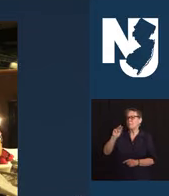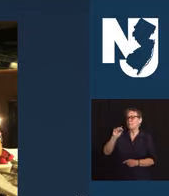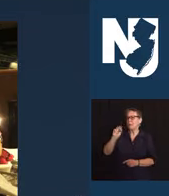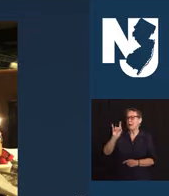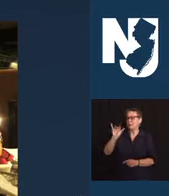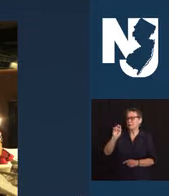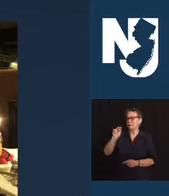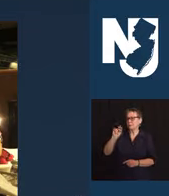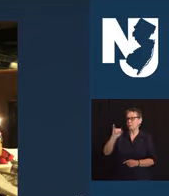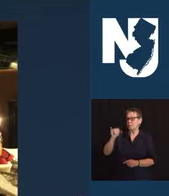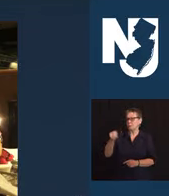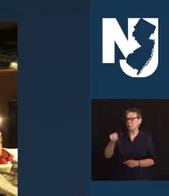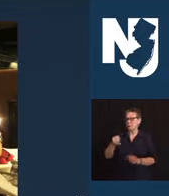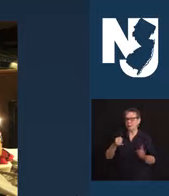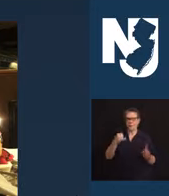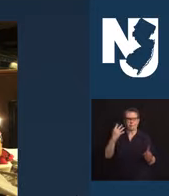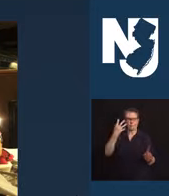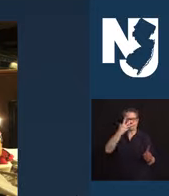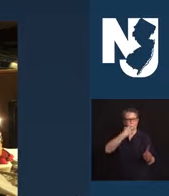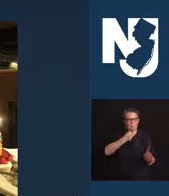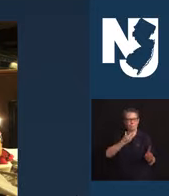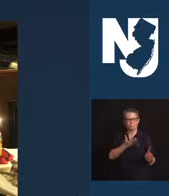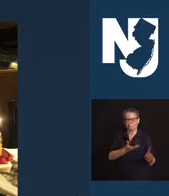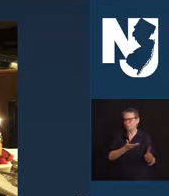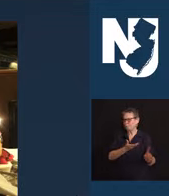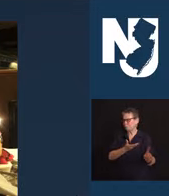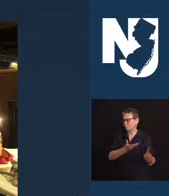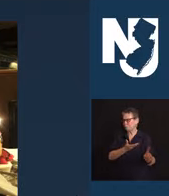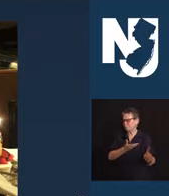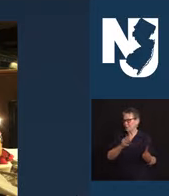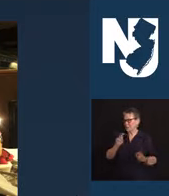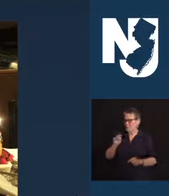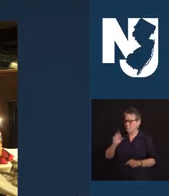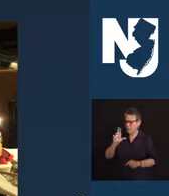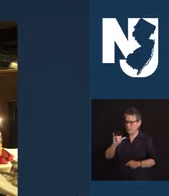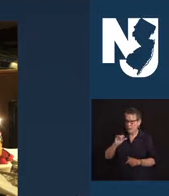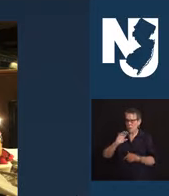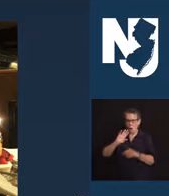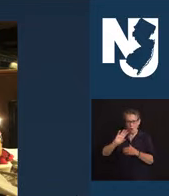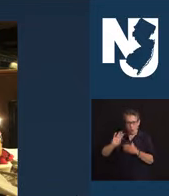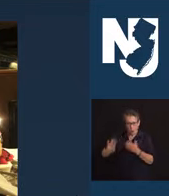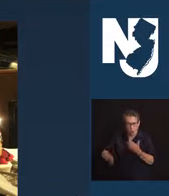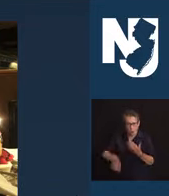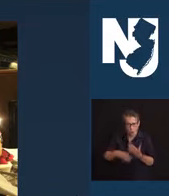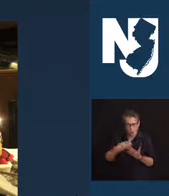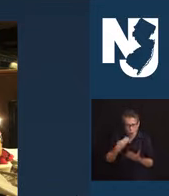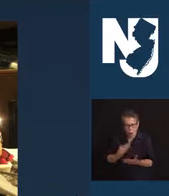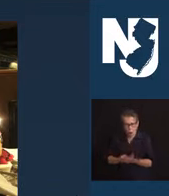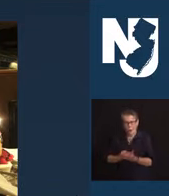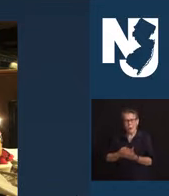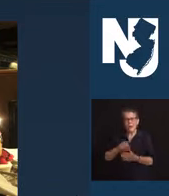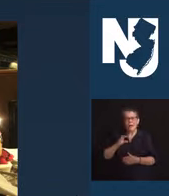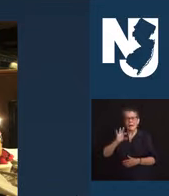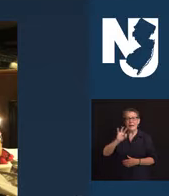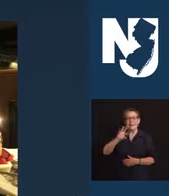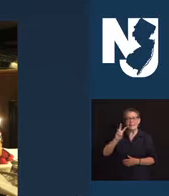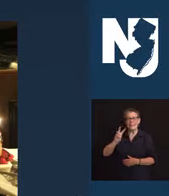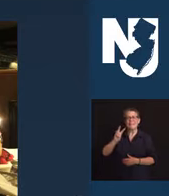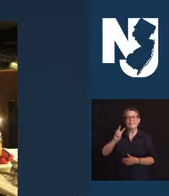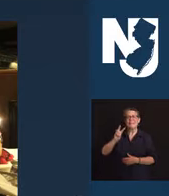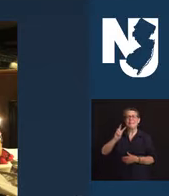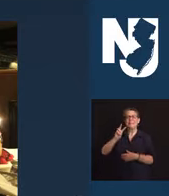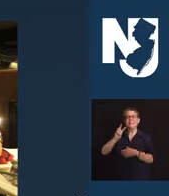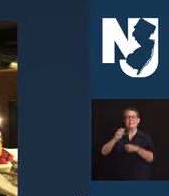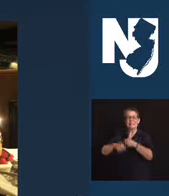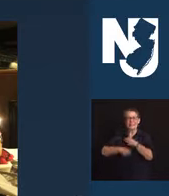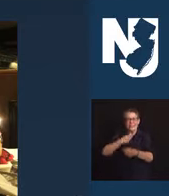What a great shot. Mary spent all of her 96 years as a proud resident of that